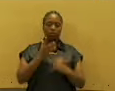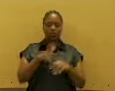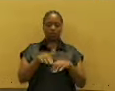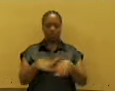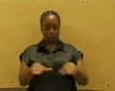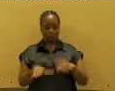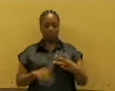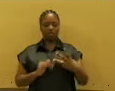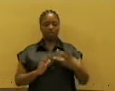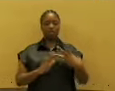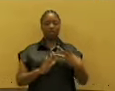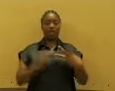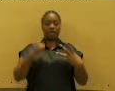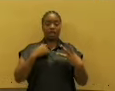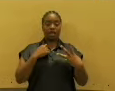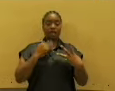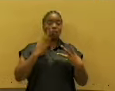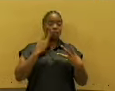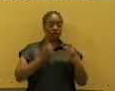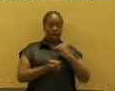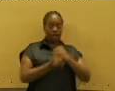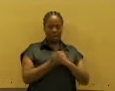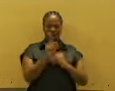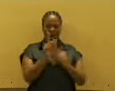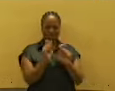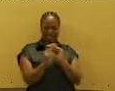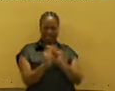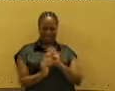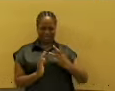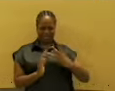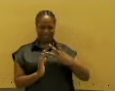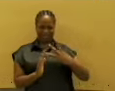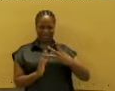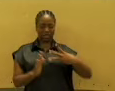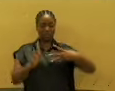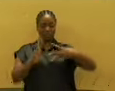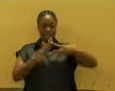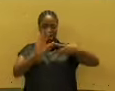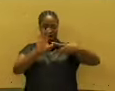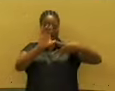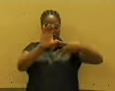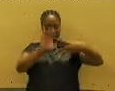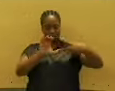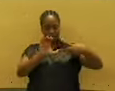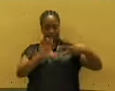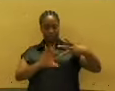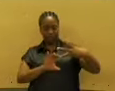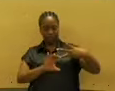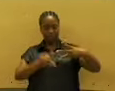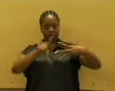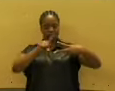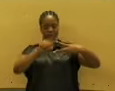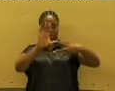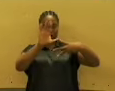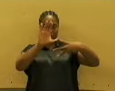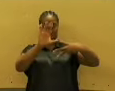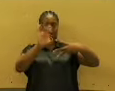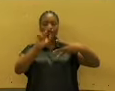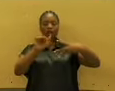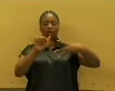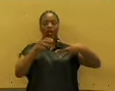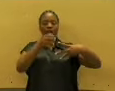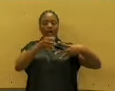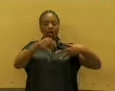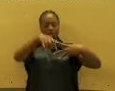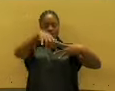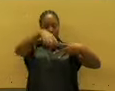health justice. I need to edit that. So each section has a commentary option that allows for elaboration on the topic of hand. So there's a set of questions,